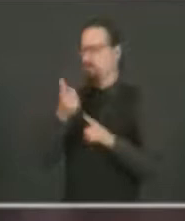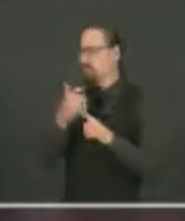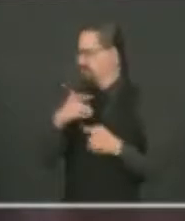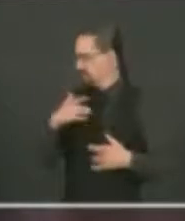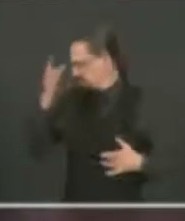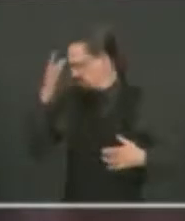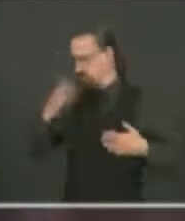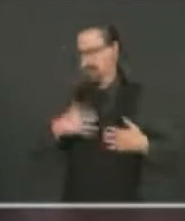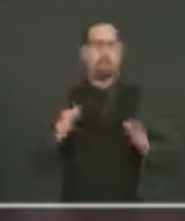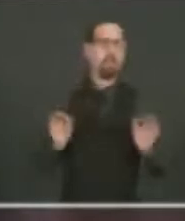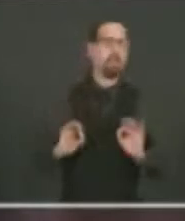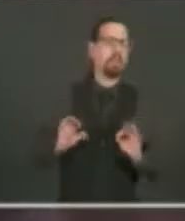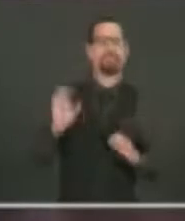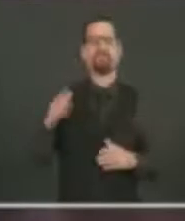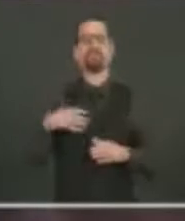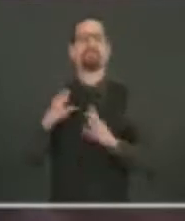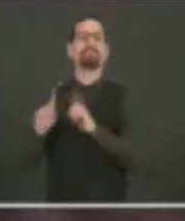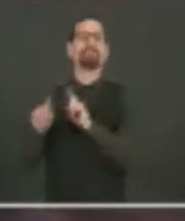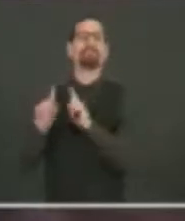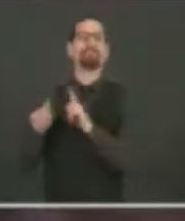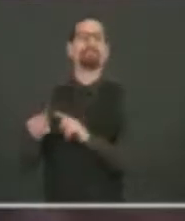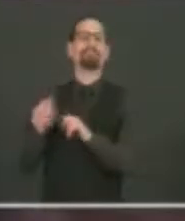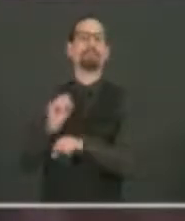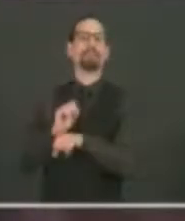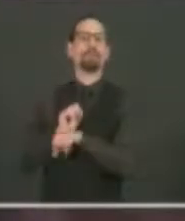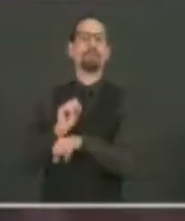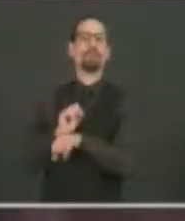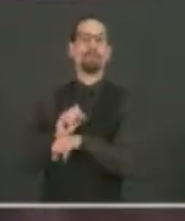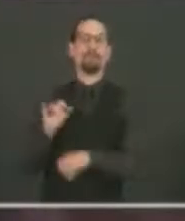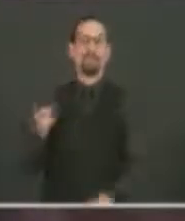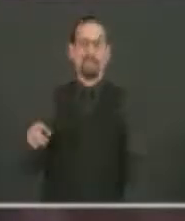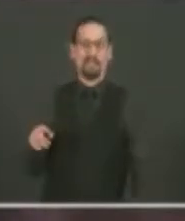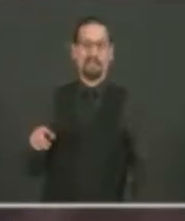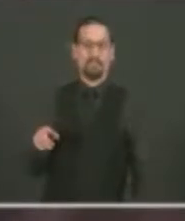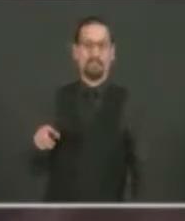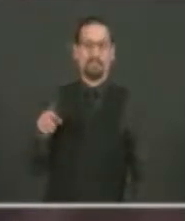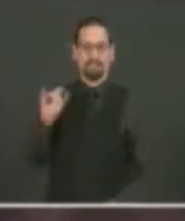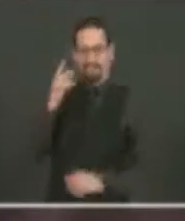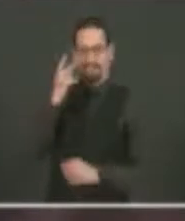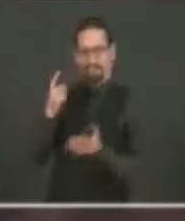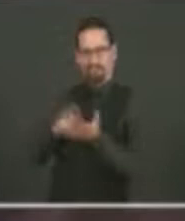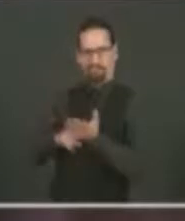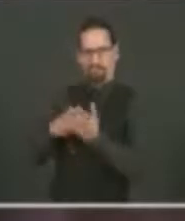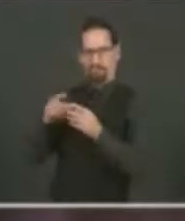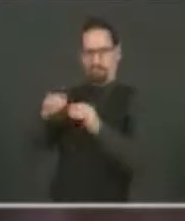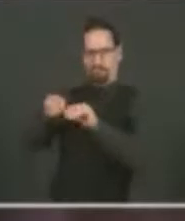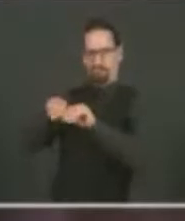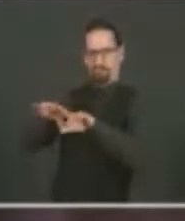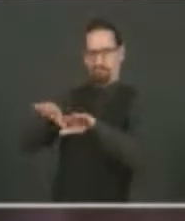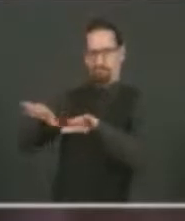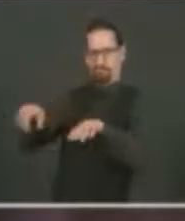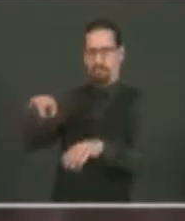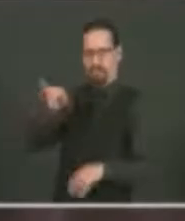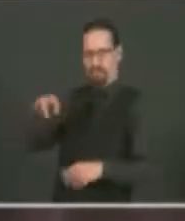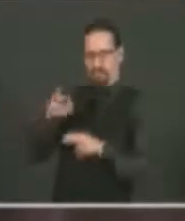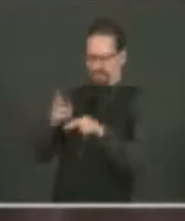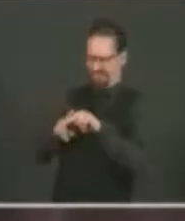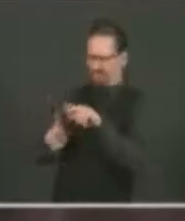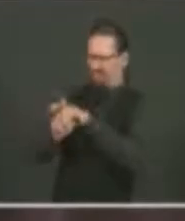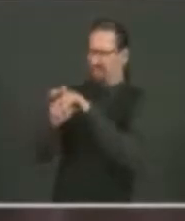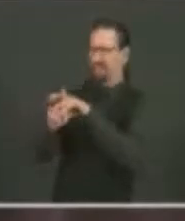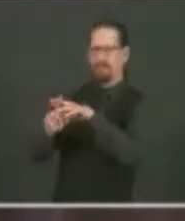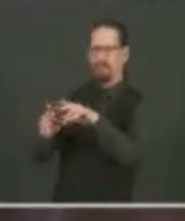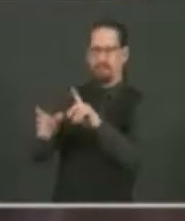what are additional changes that we would need to do in a work setting to help address that? Similar to what we're